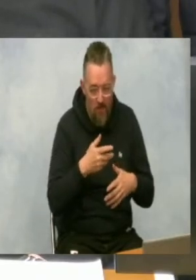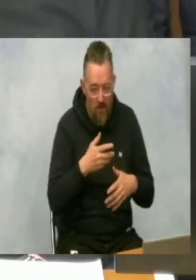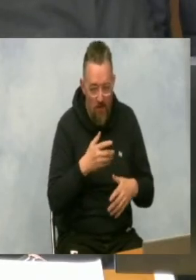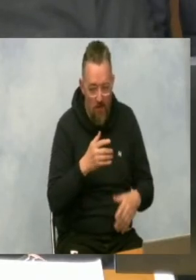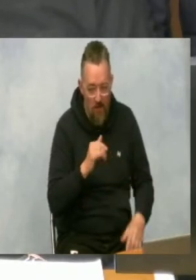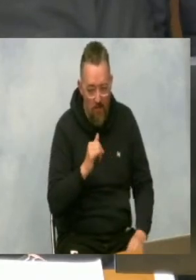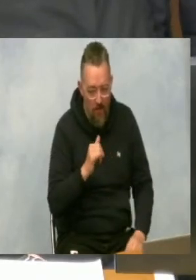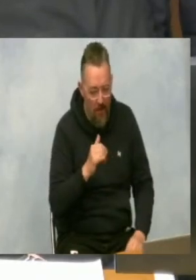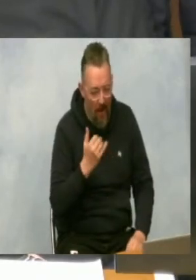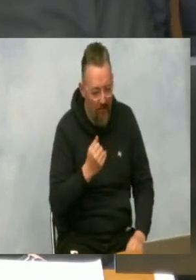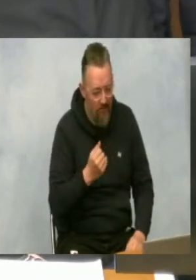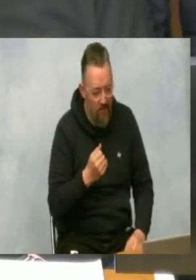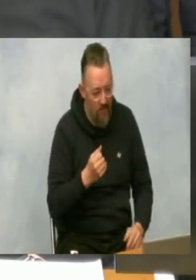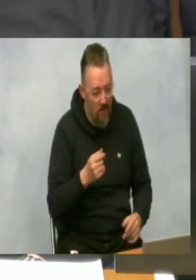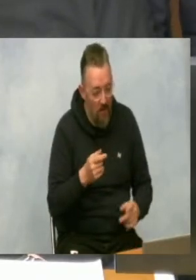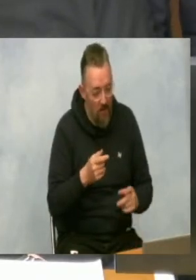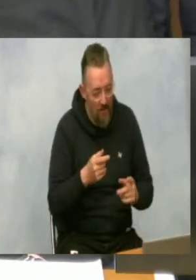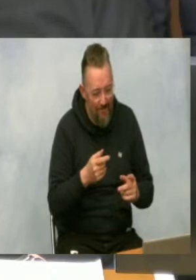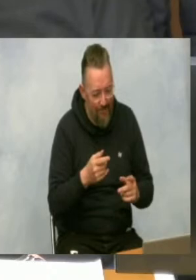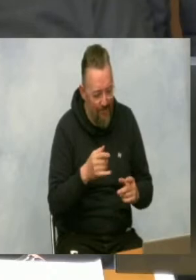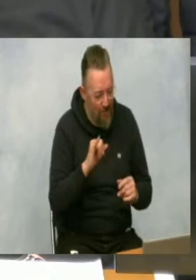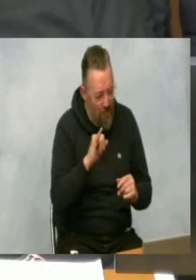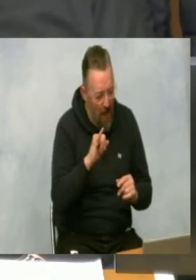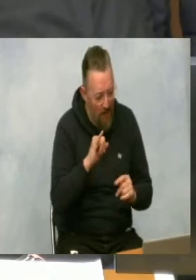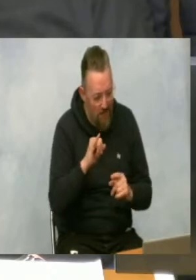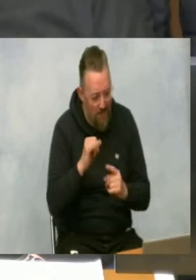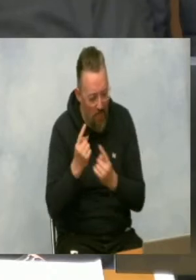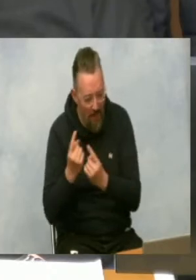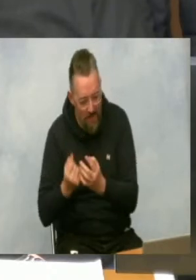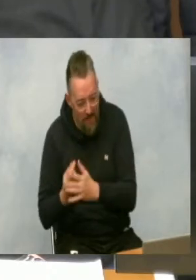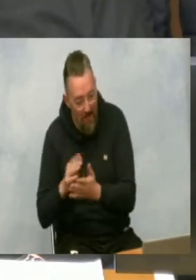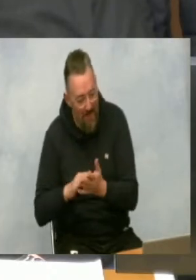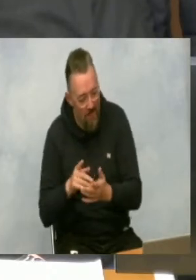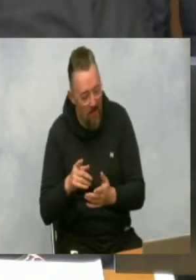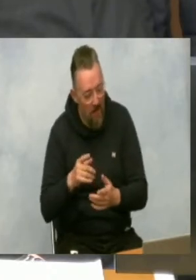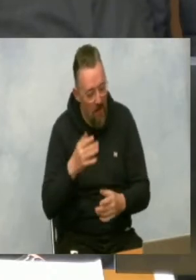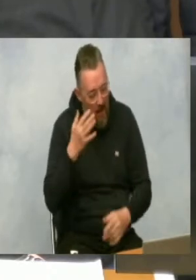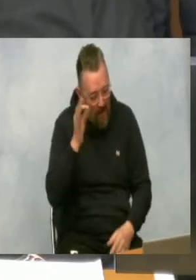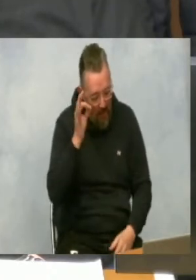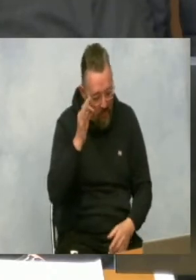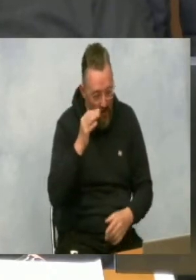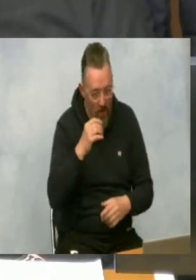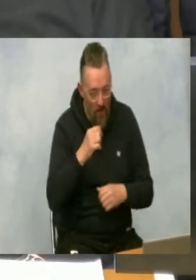unintentional consequences of the council being a far more,